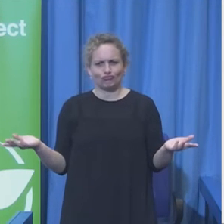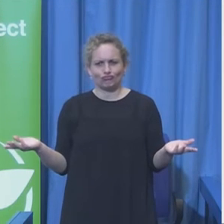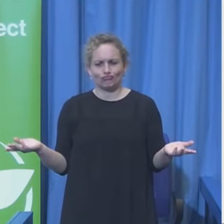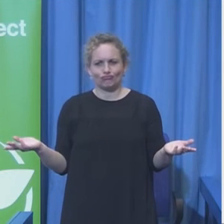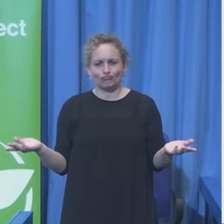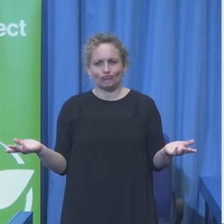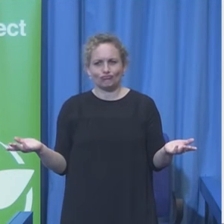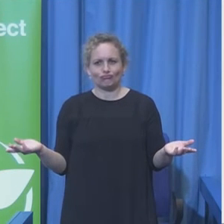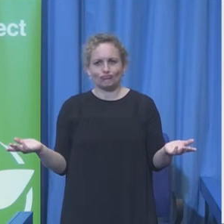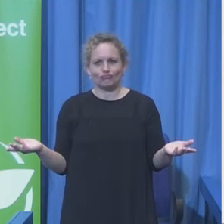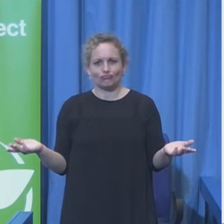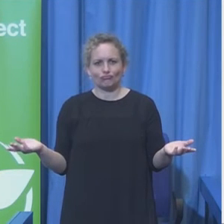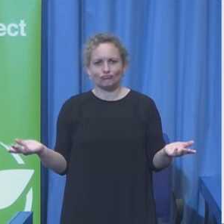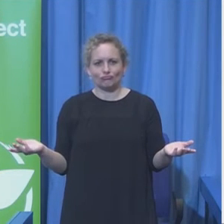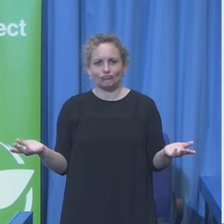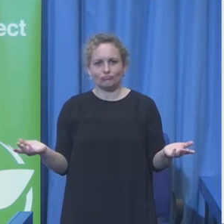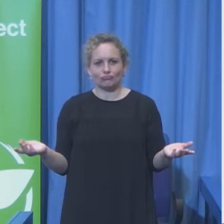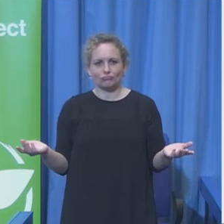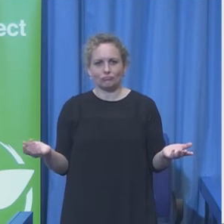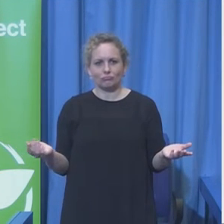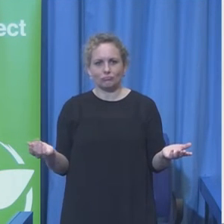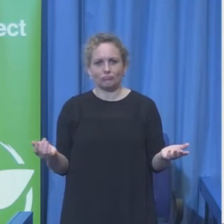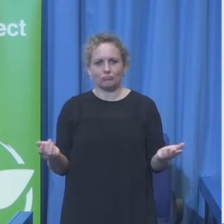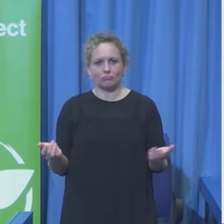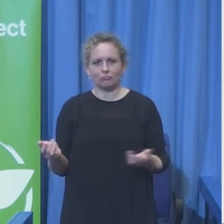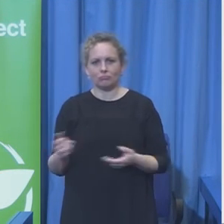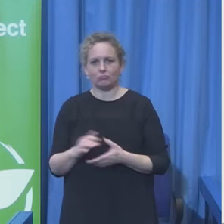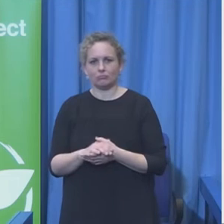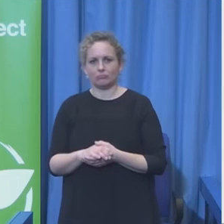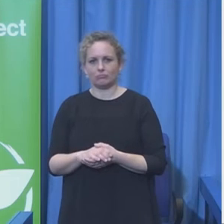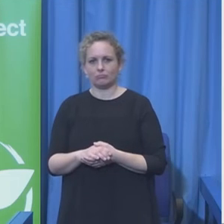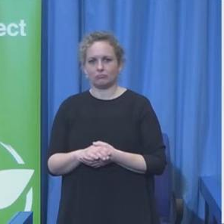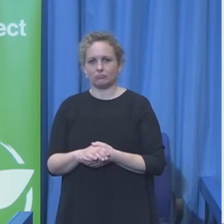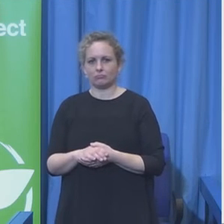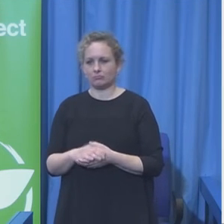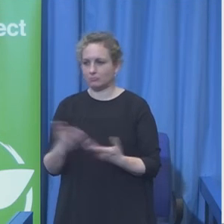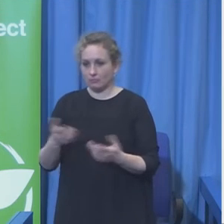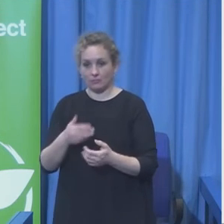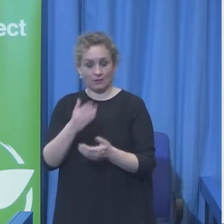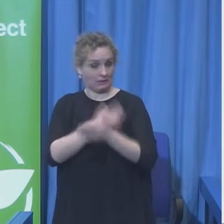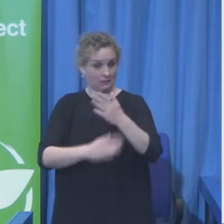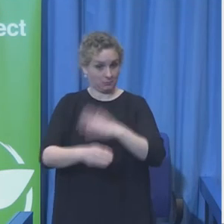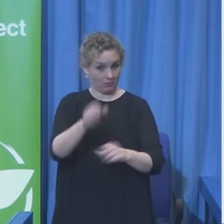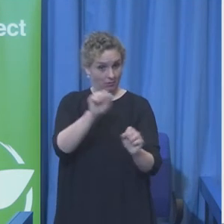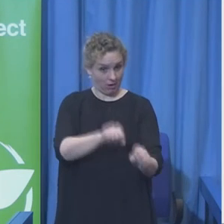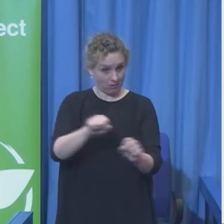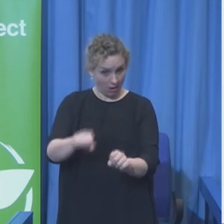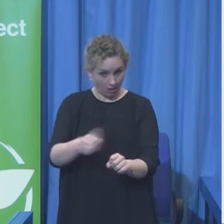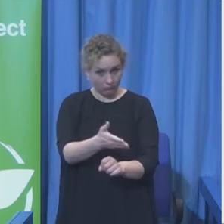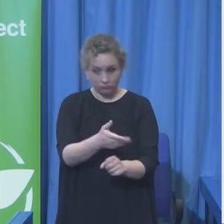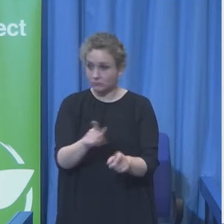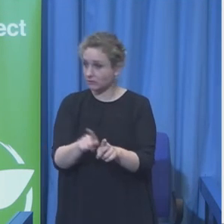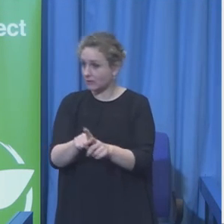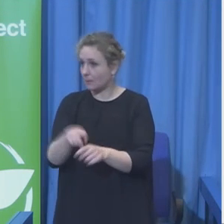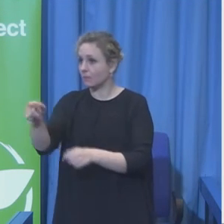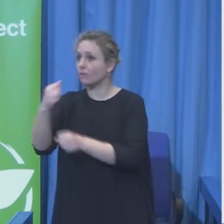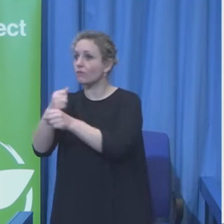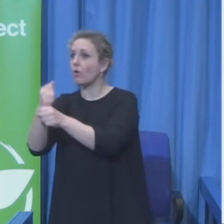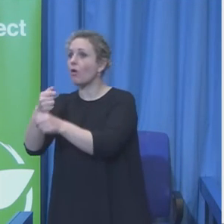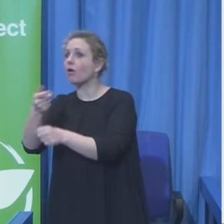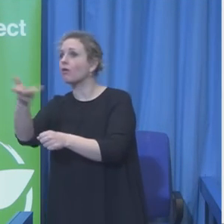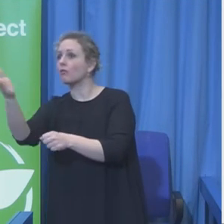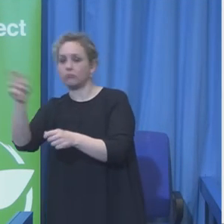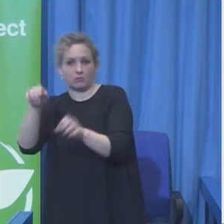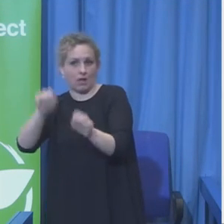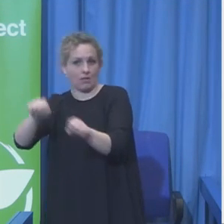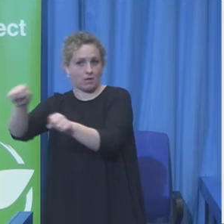initially started ADA in our country to even recognize people with disabilities as being just regular people.